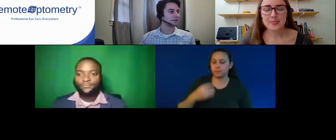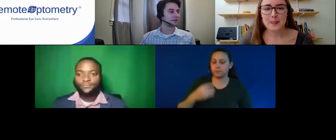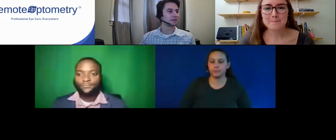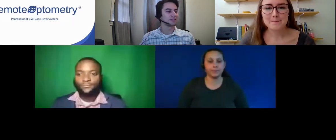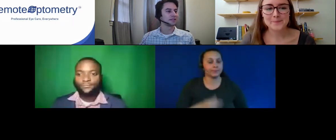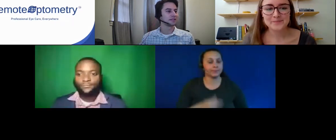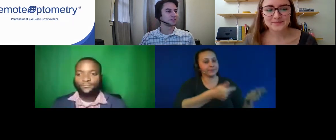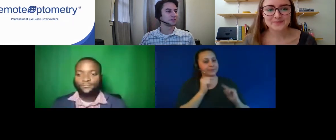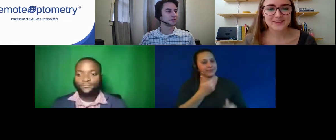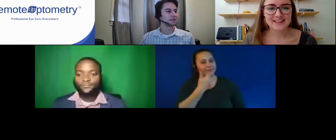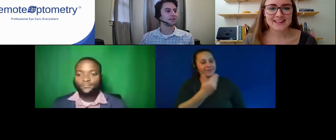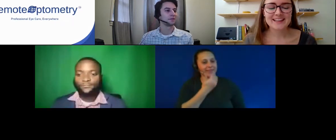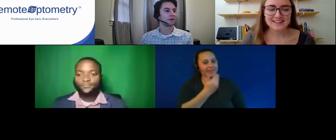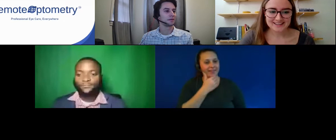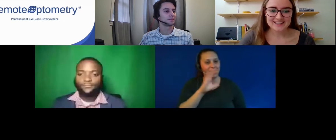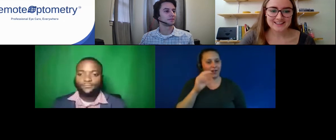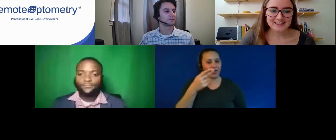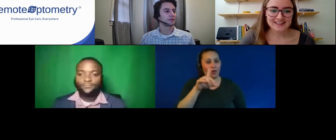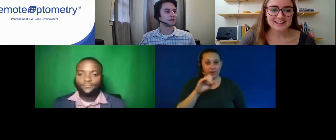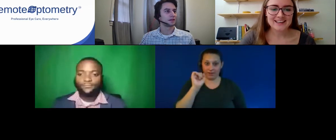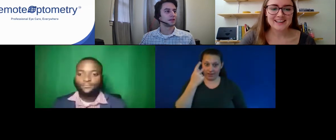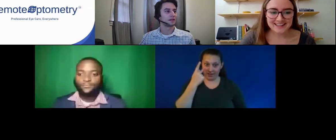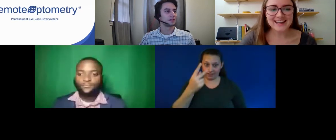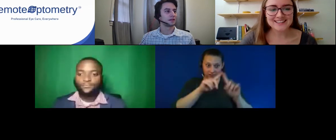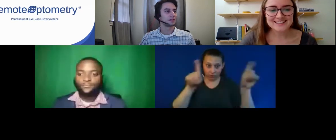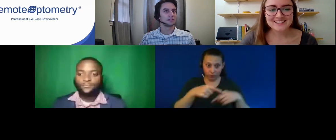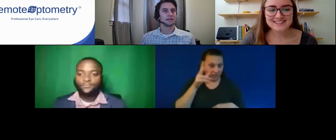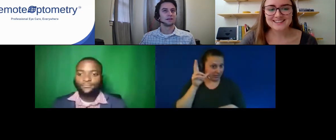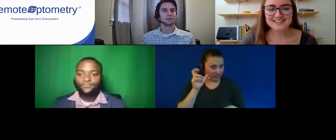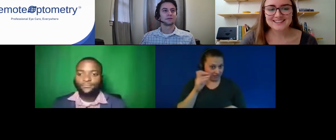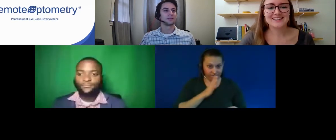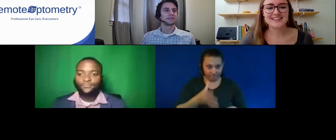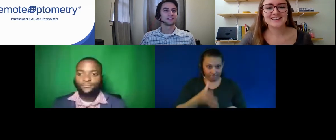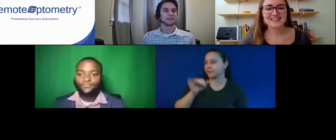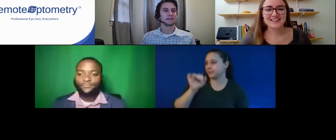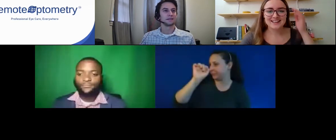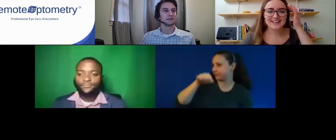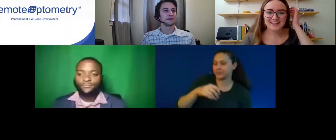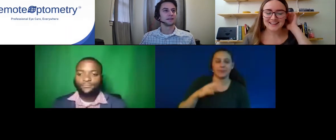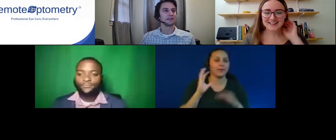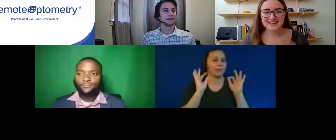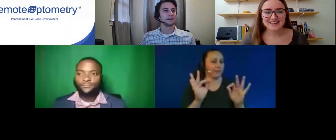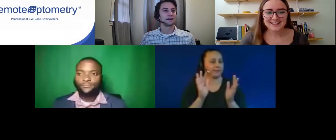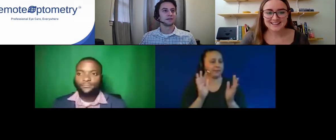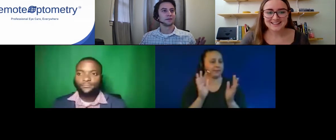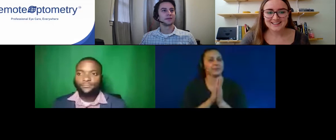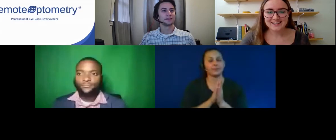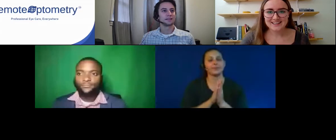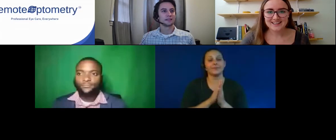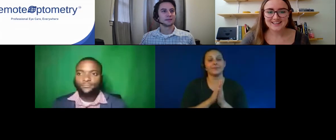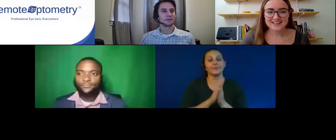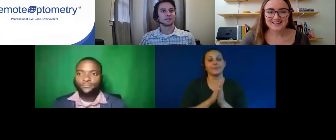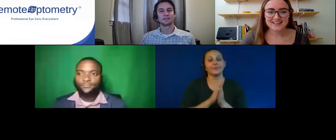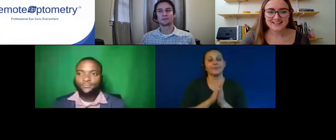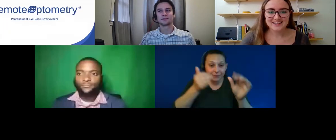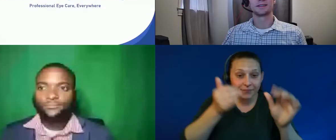Thank you, Chloe. You can see the screen and hear me well? Yes. Perfect. Okay. Well, hello, everyone.